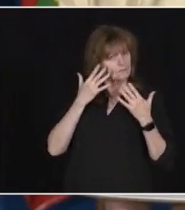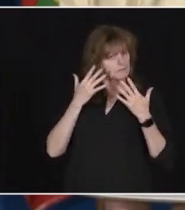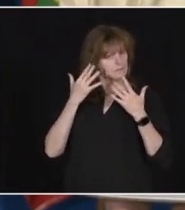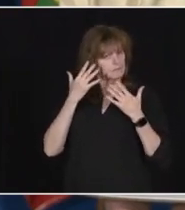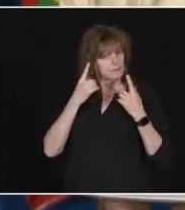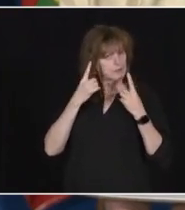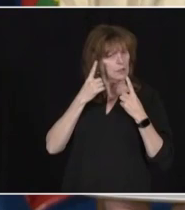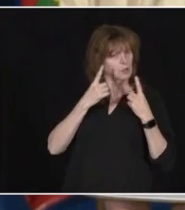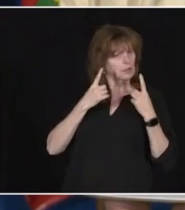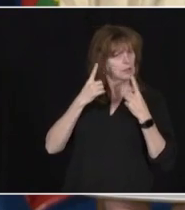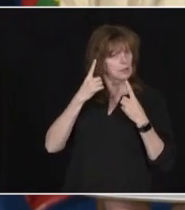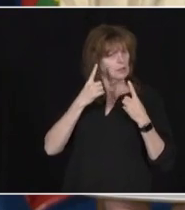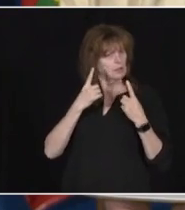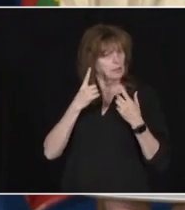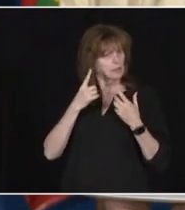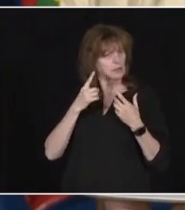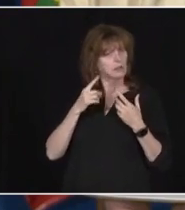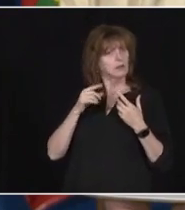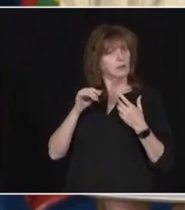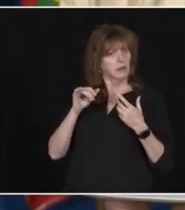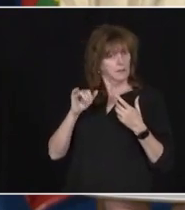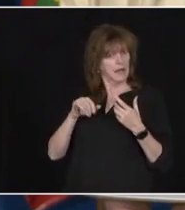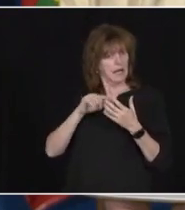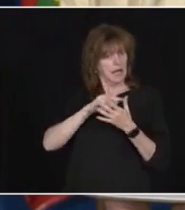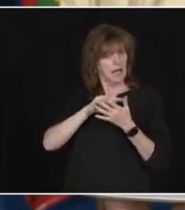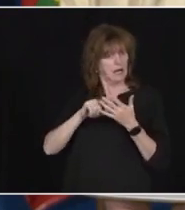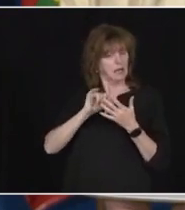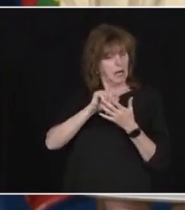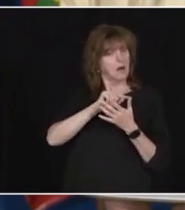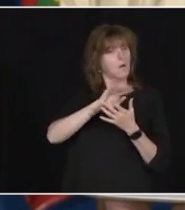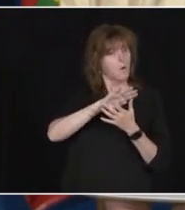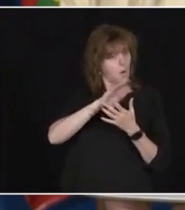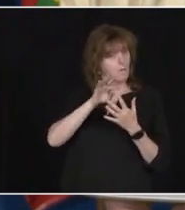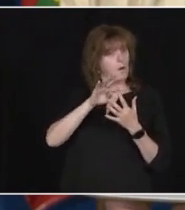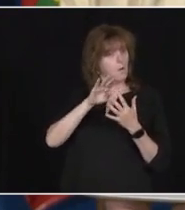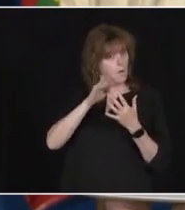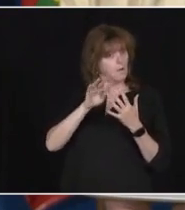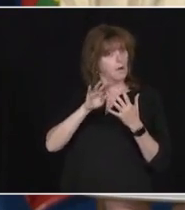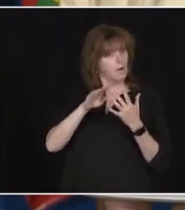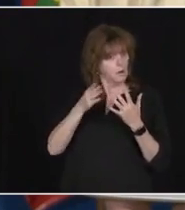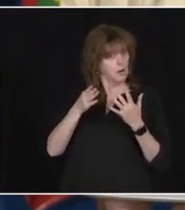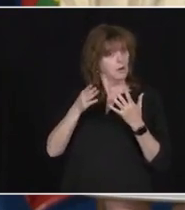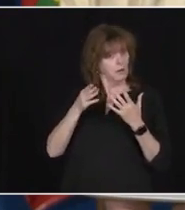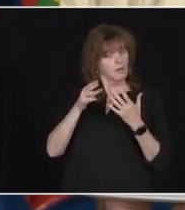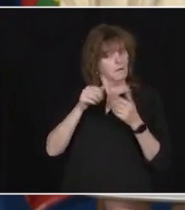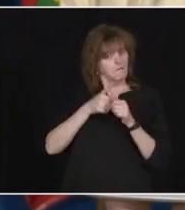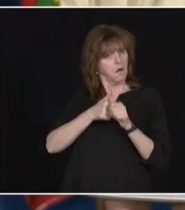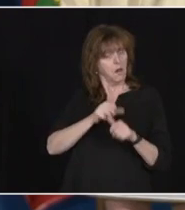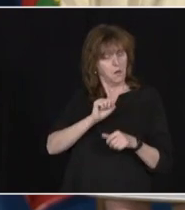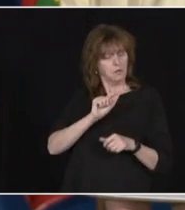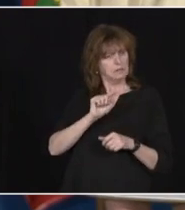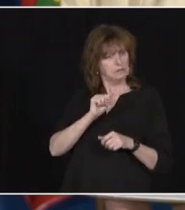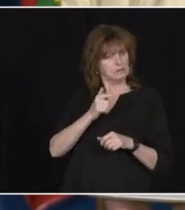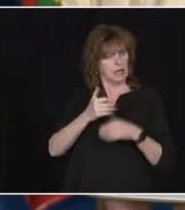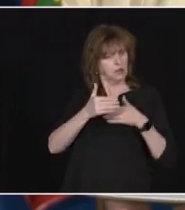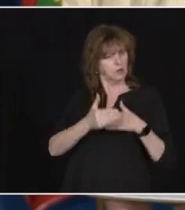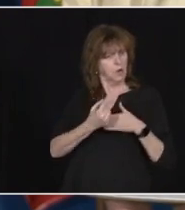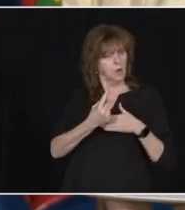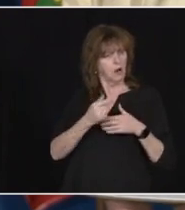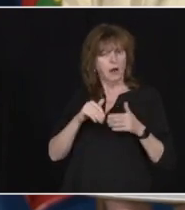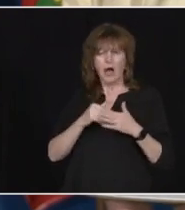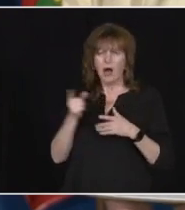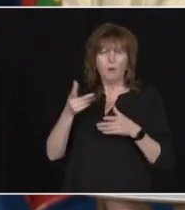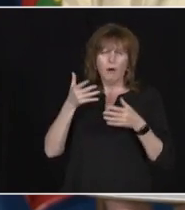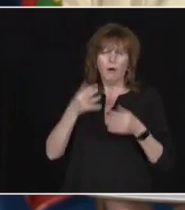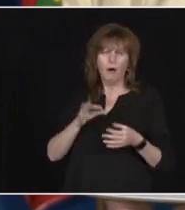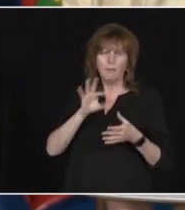with the list of businesses and activities as part of stage one. You have a very diverse cabinet and caucus, and from